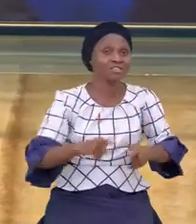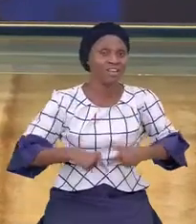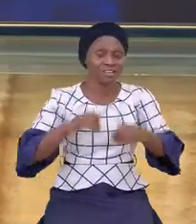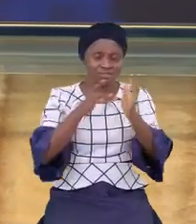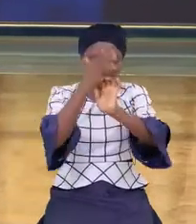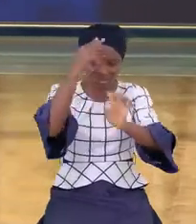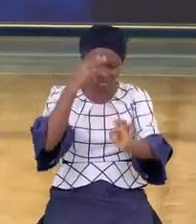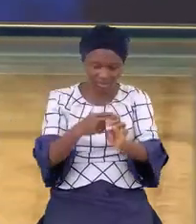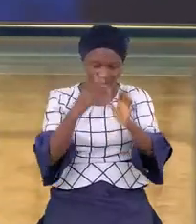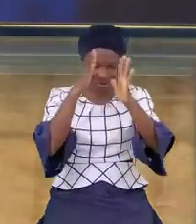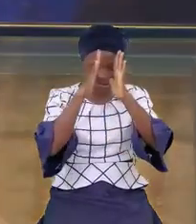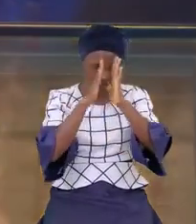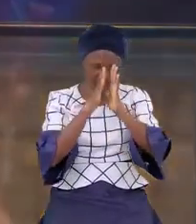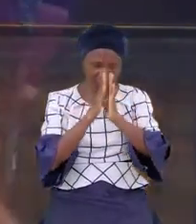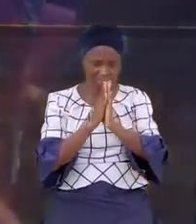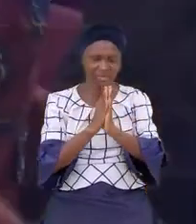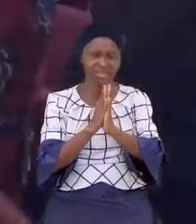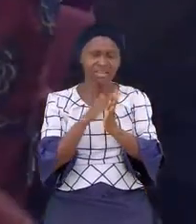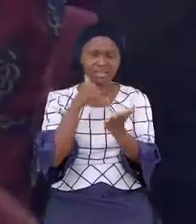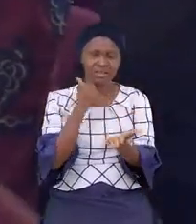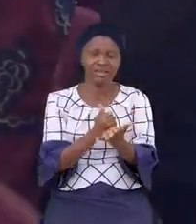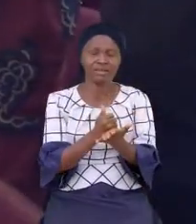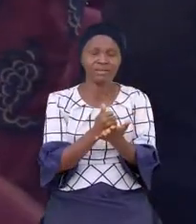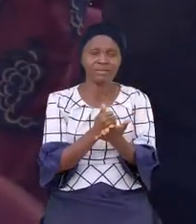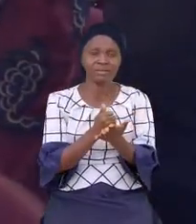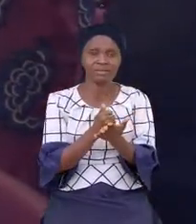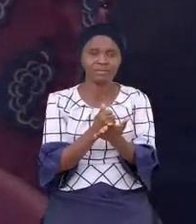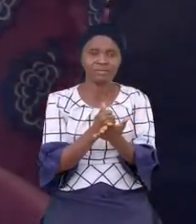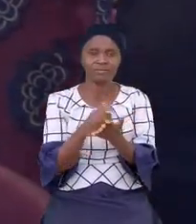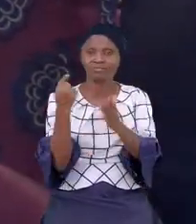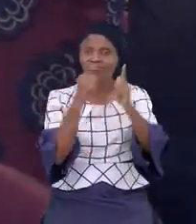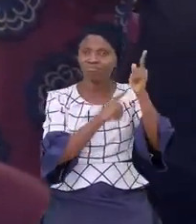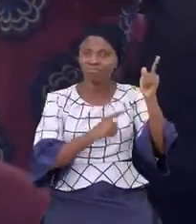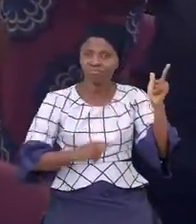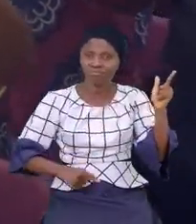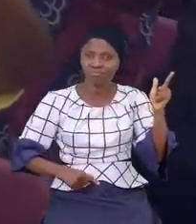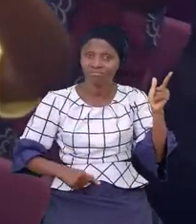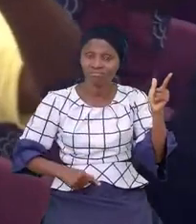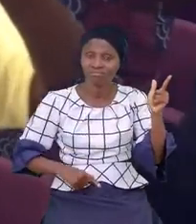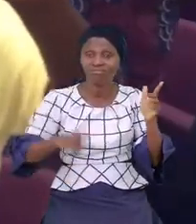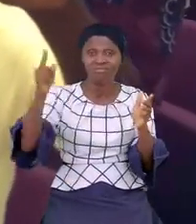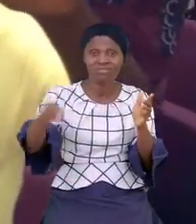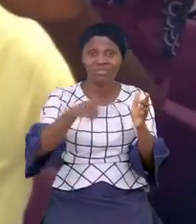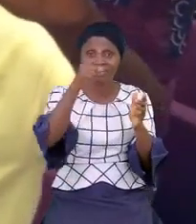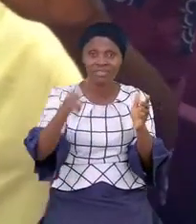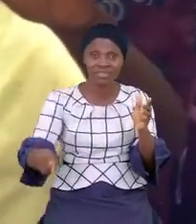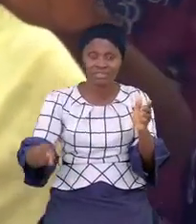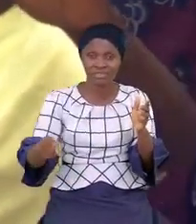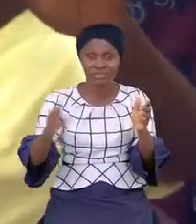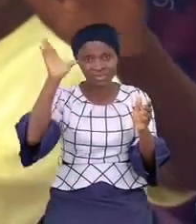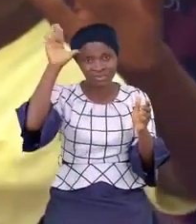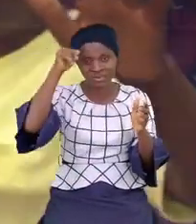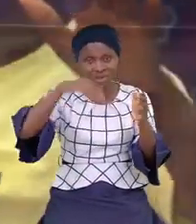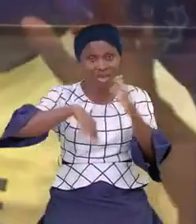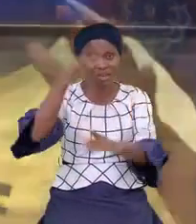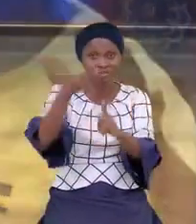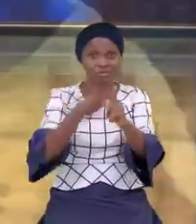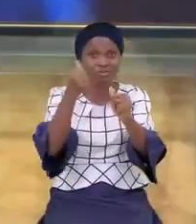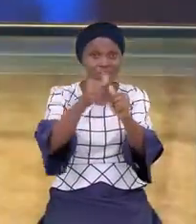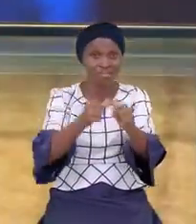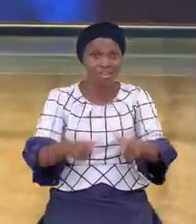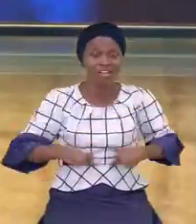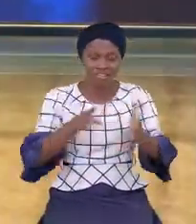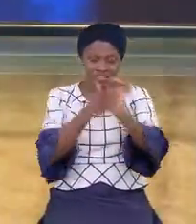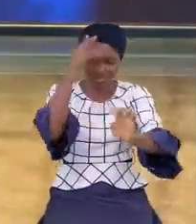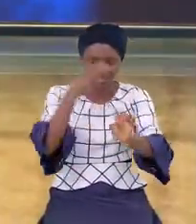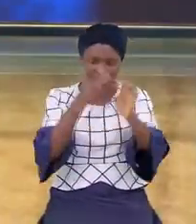life in Jesus' name. The Lord cancel rebellion from every life. Give me a